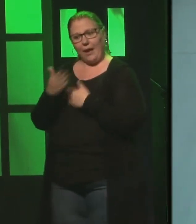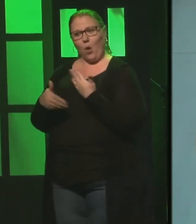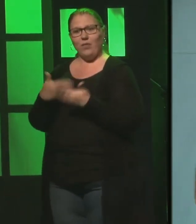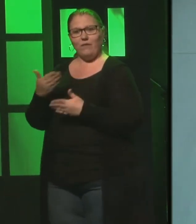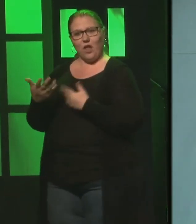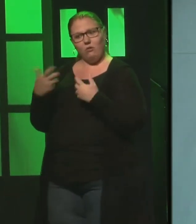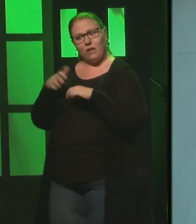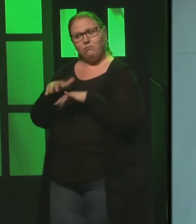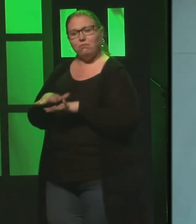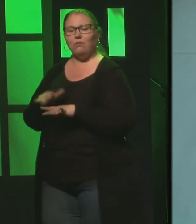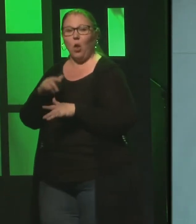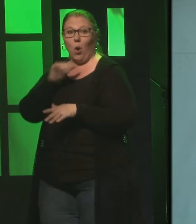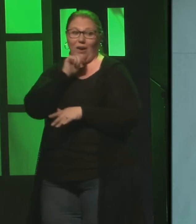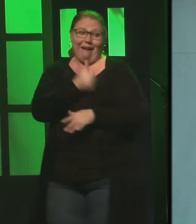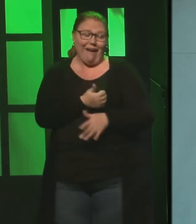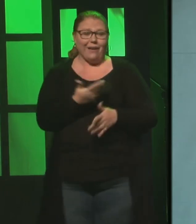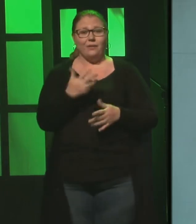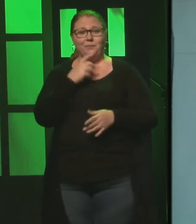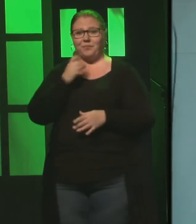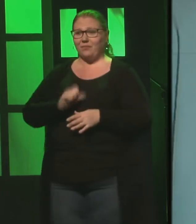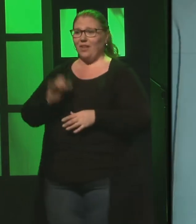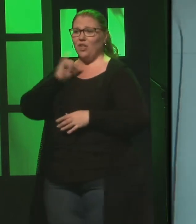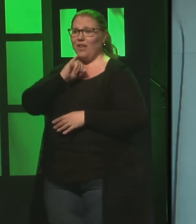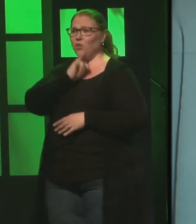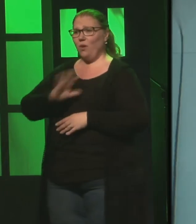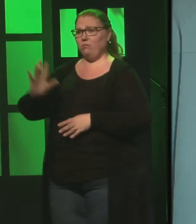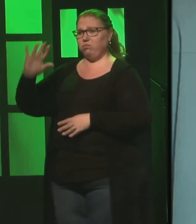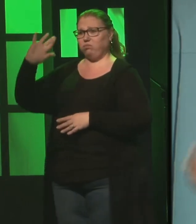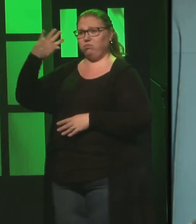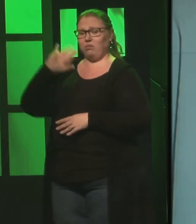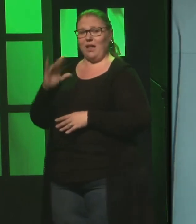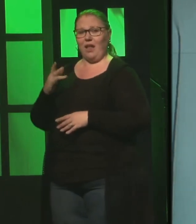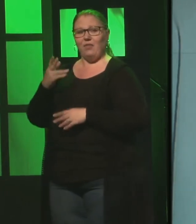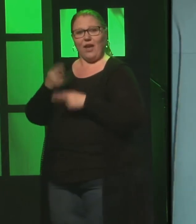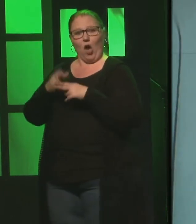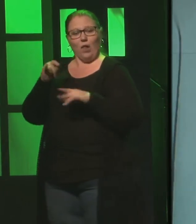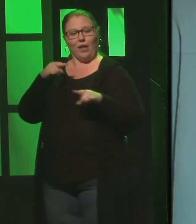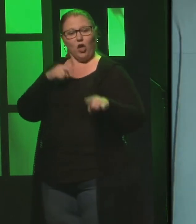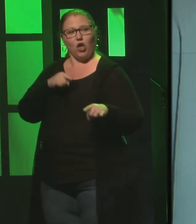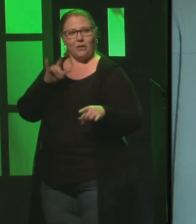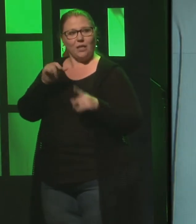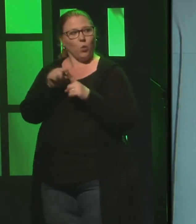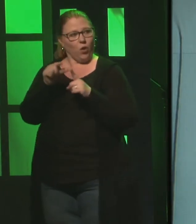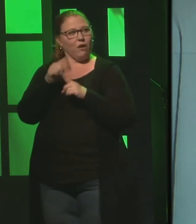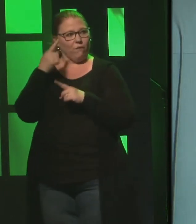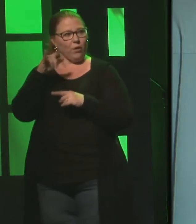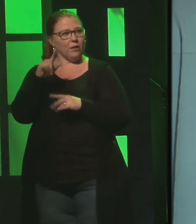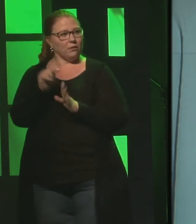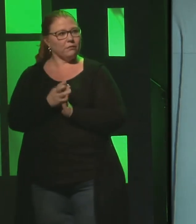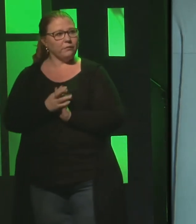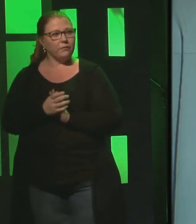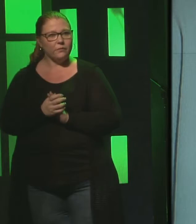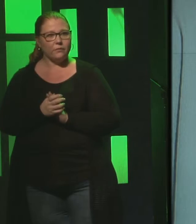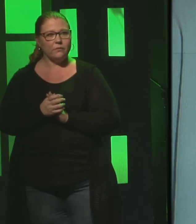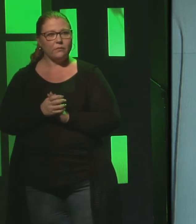not. Now, ancient Israel, antiquity, still parts of the world, they call it a curse. That's the word for it. That's the word for it. But it's